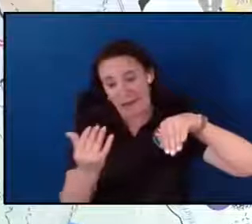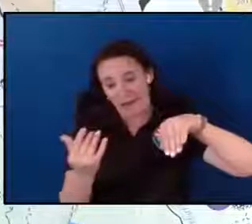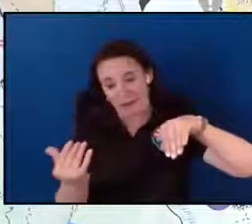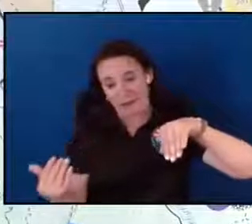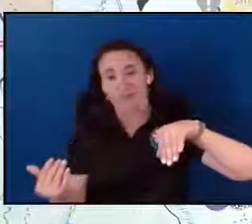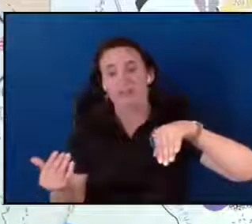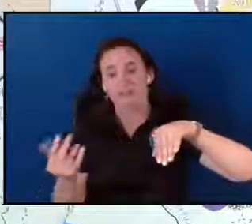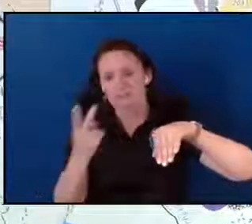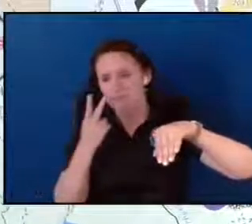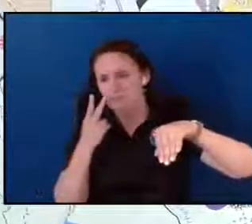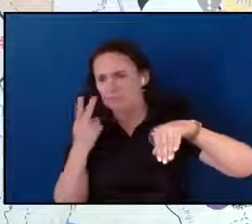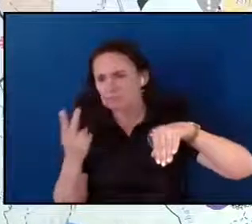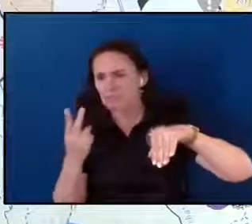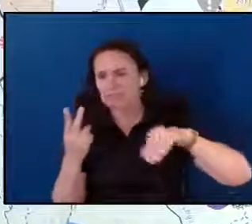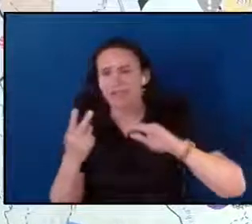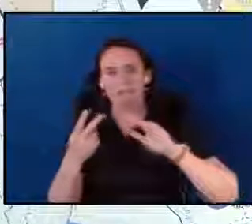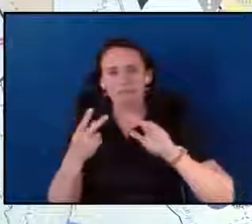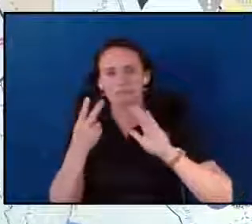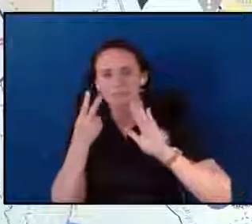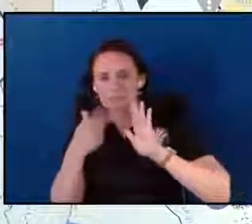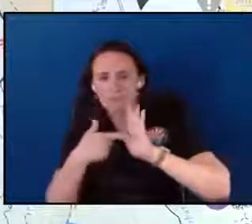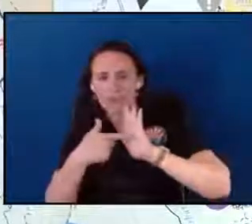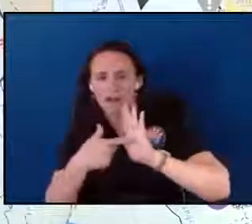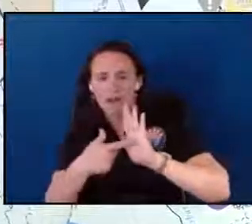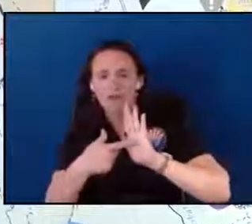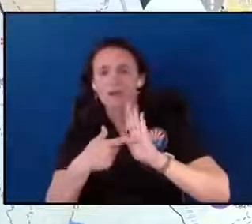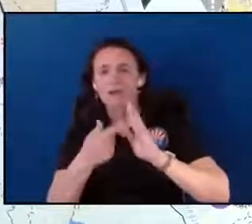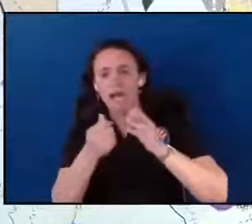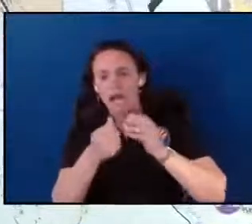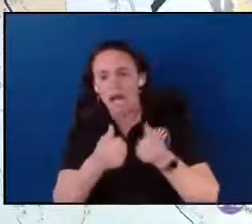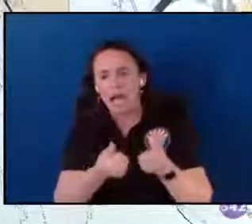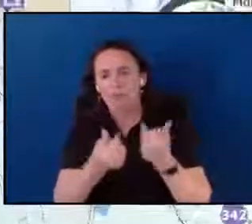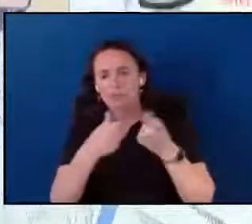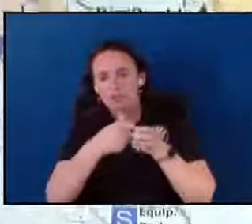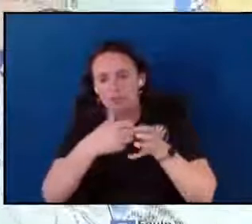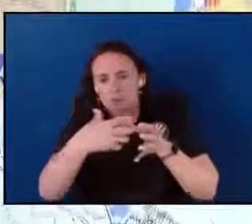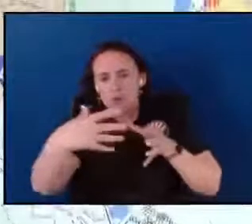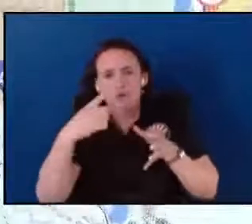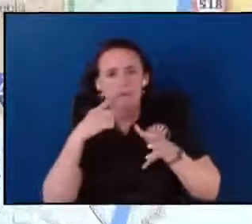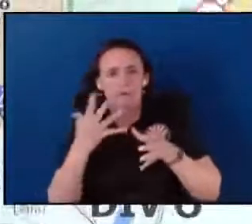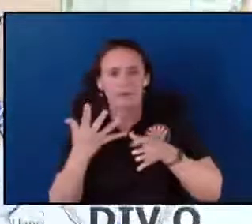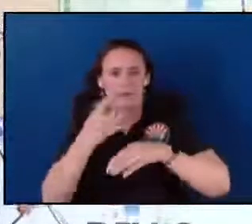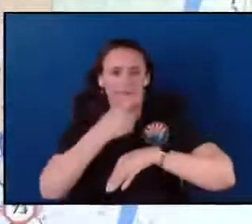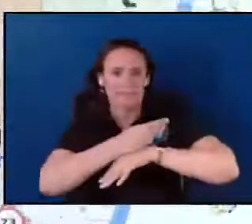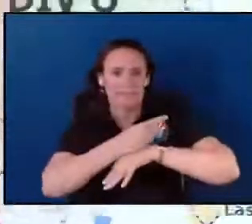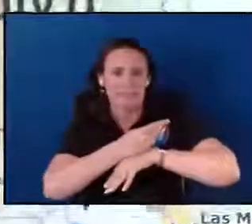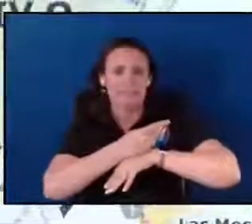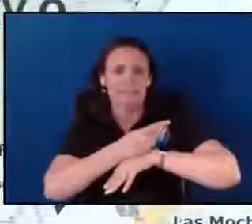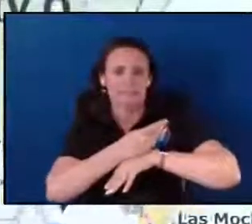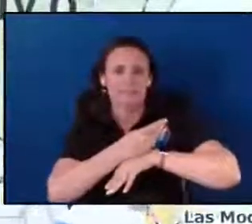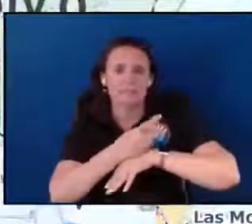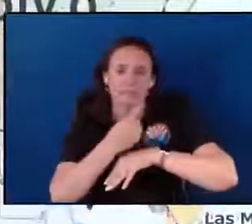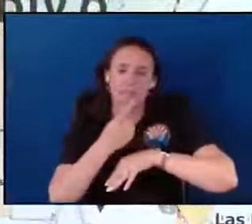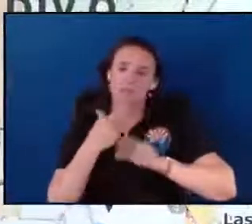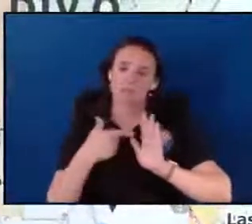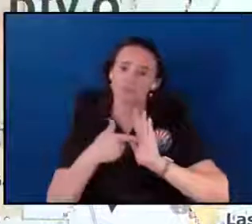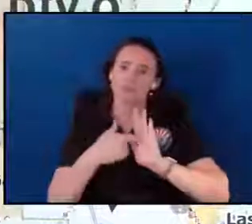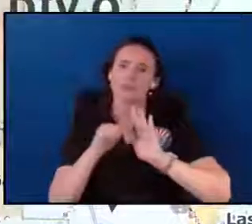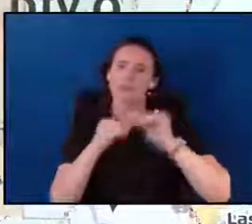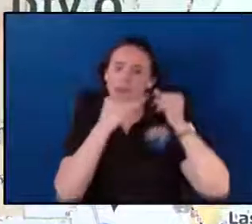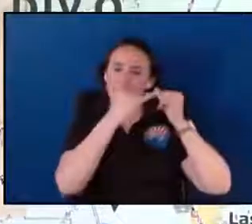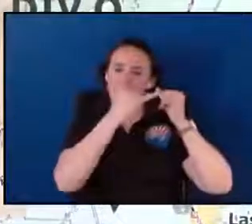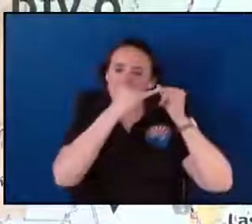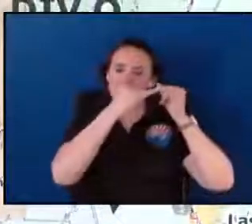would look over the next 5 days. And what it validated for us is that this line location provides enough